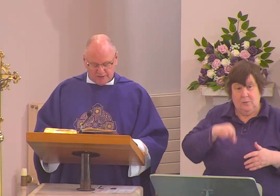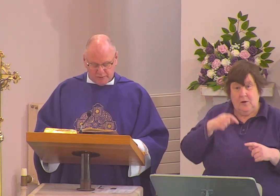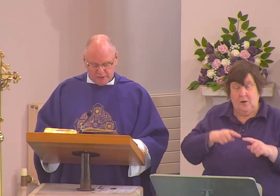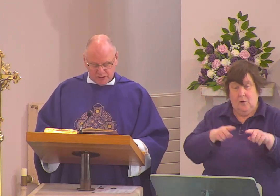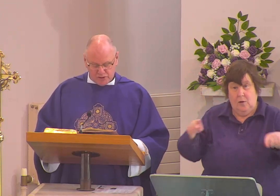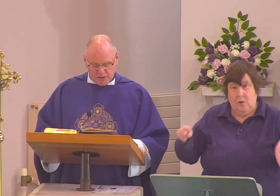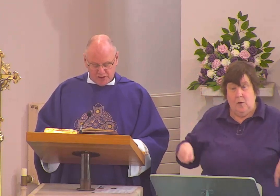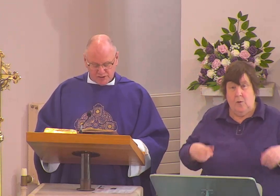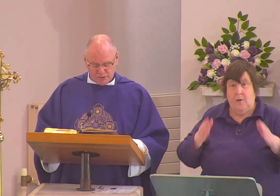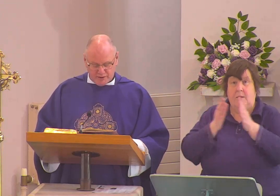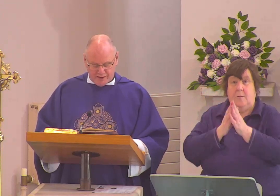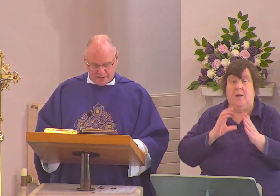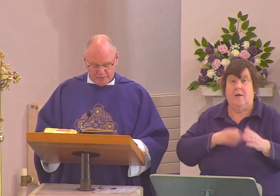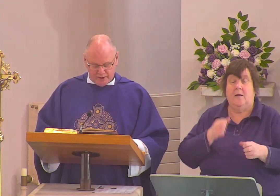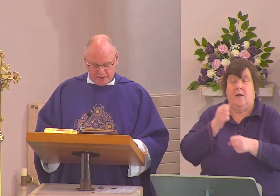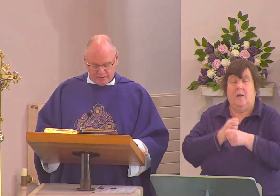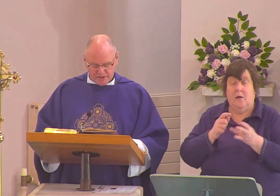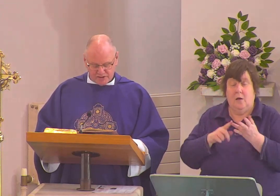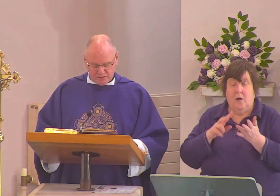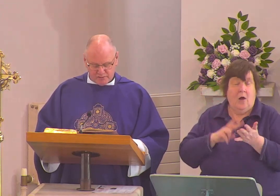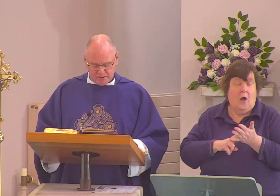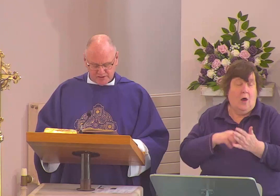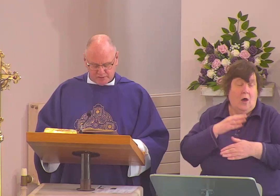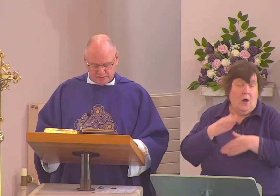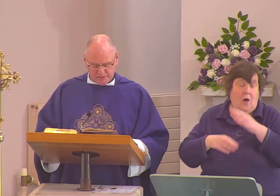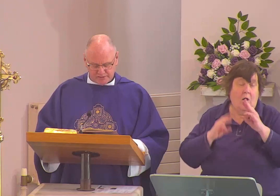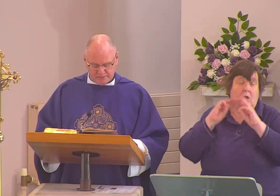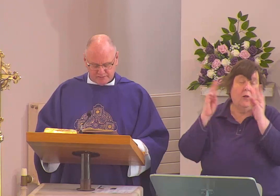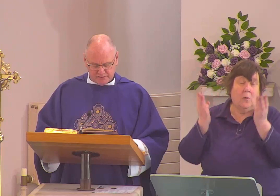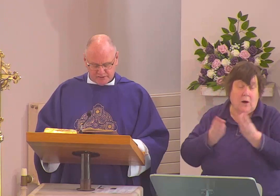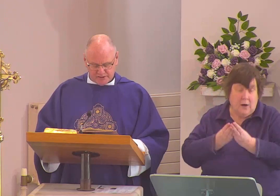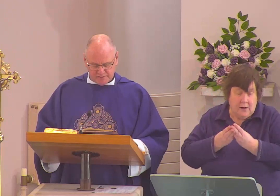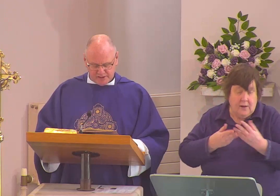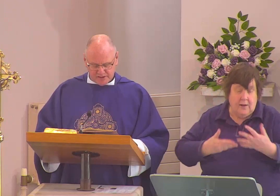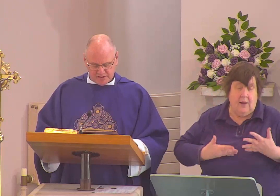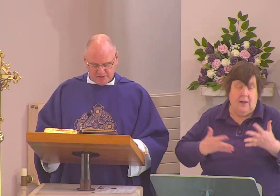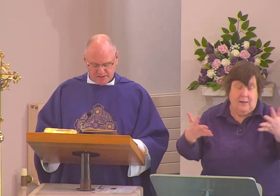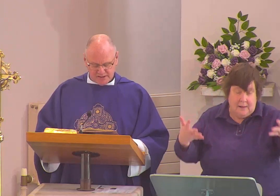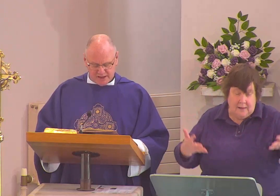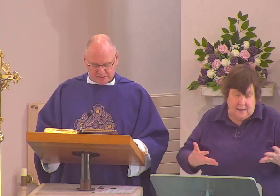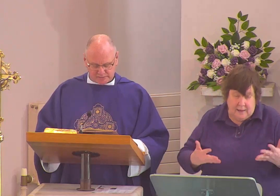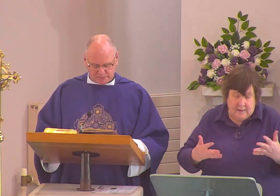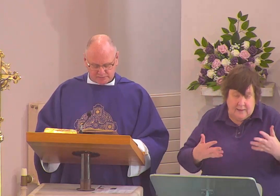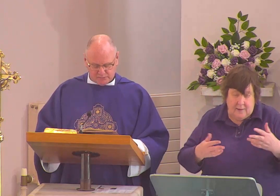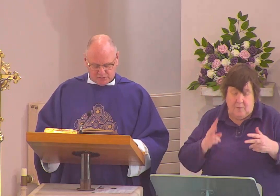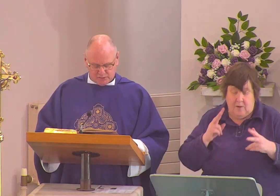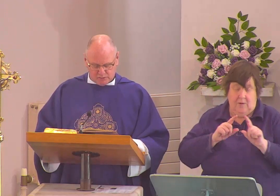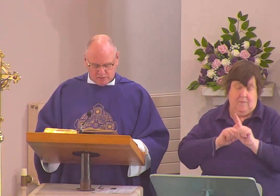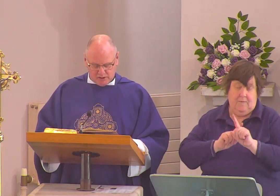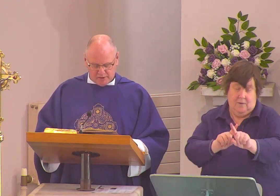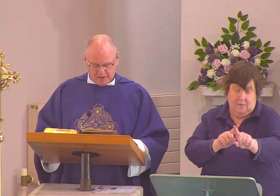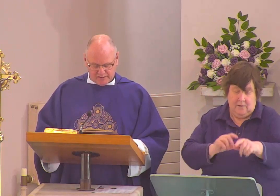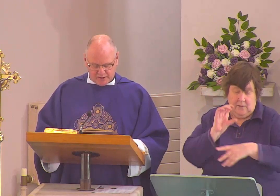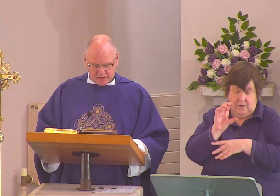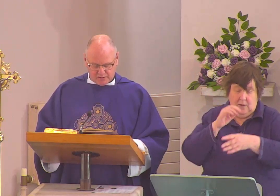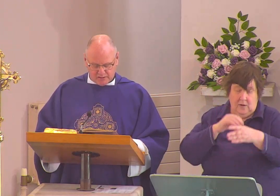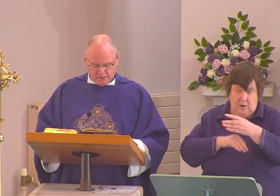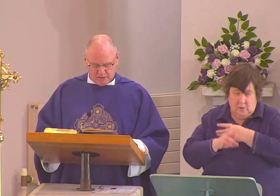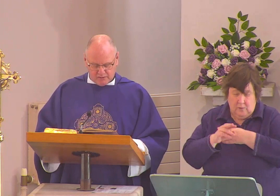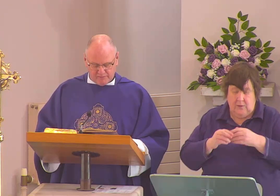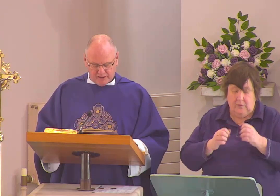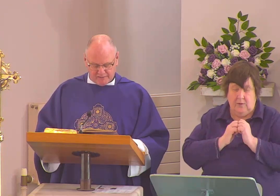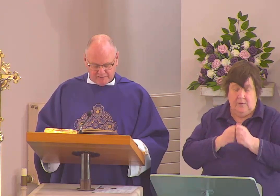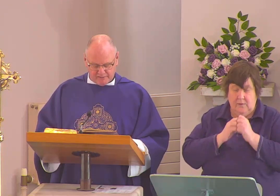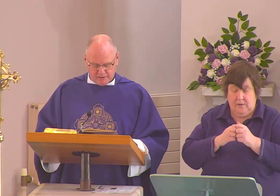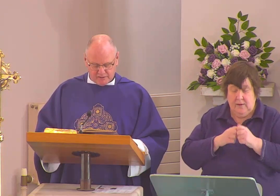Let them be truly so guided by Christian principles, especially at this time, where they might think